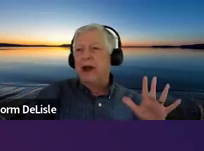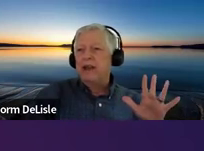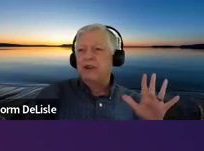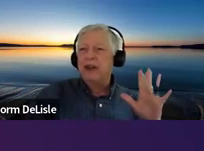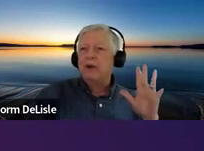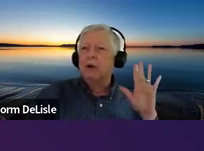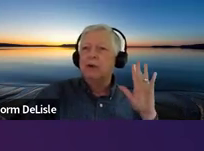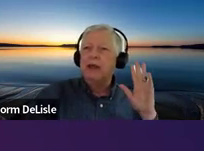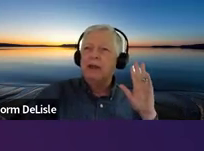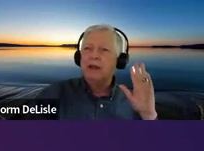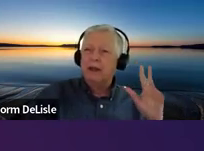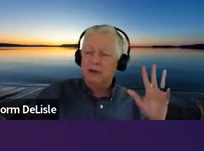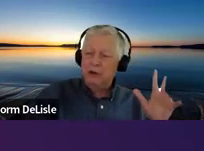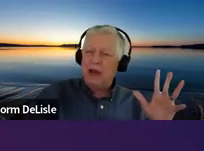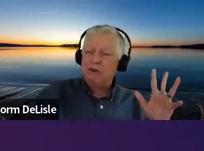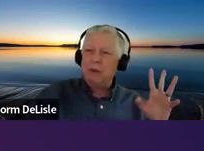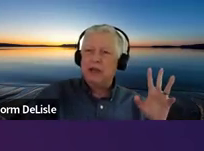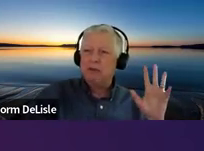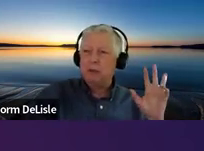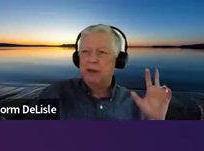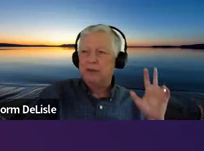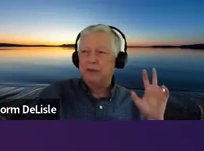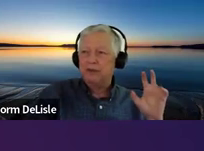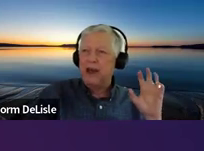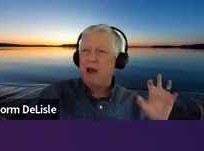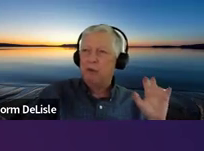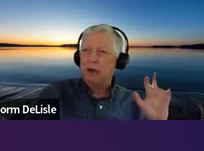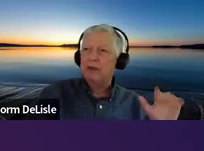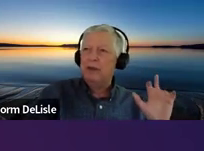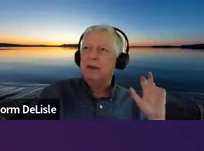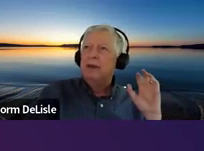With AI in general, and you do have to be careful because it's not really